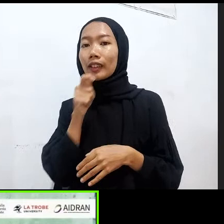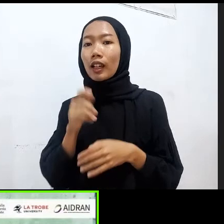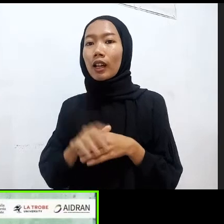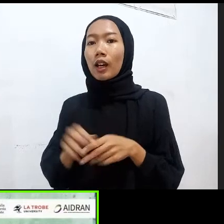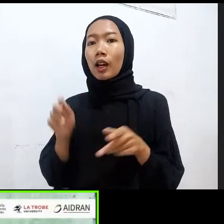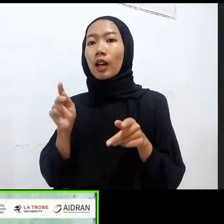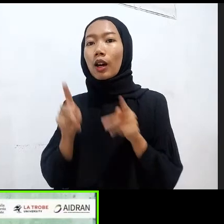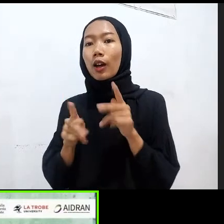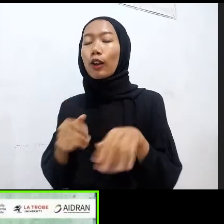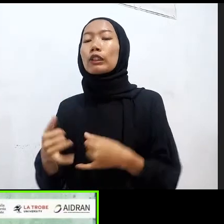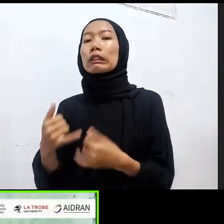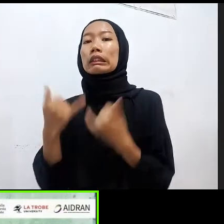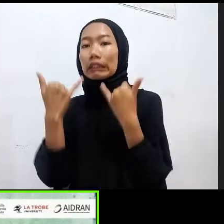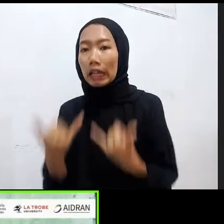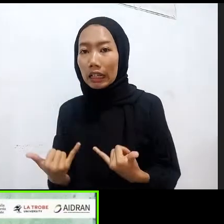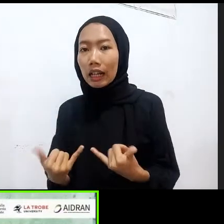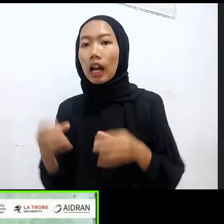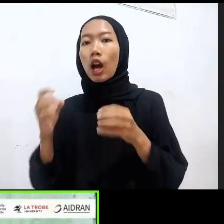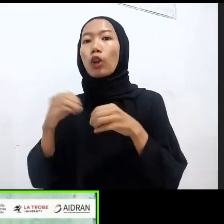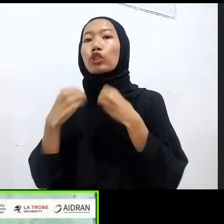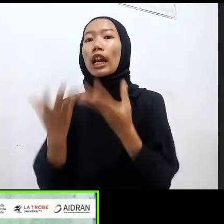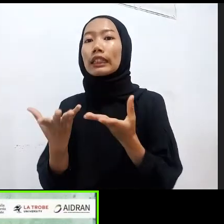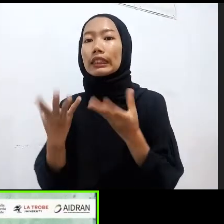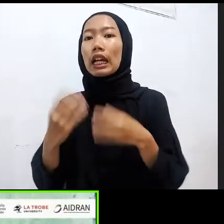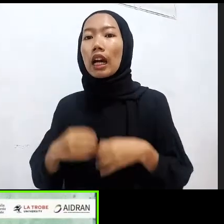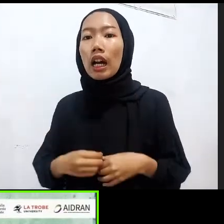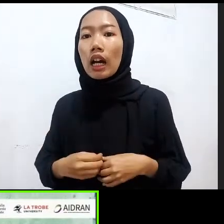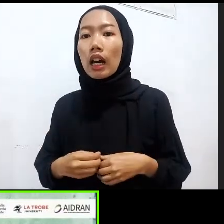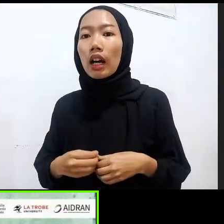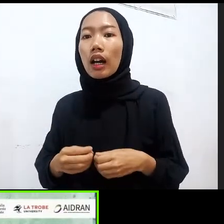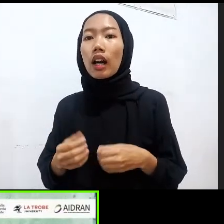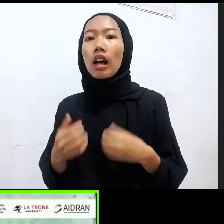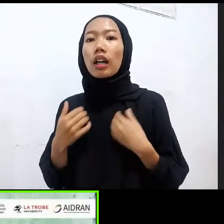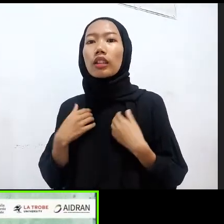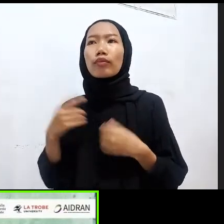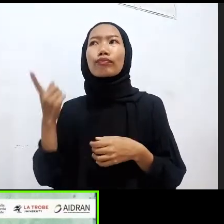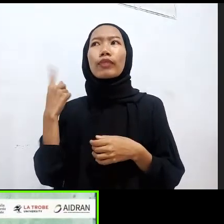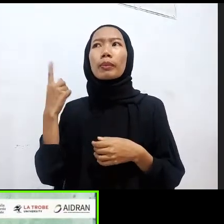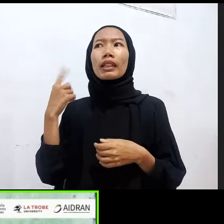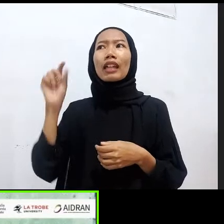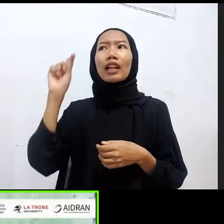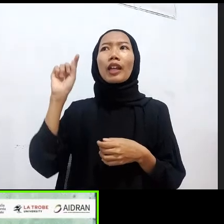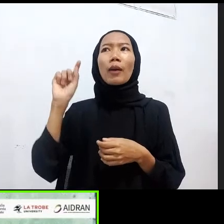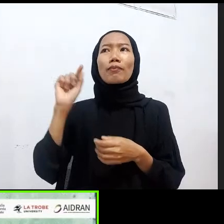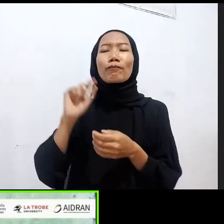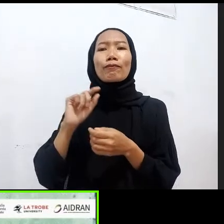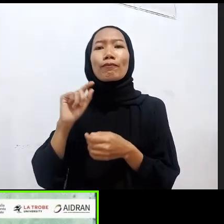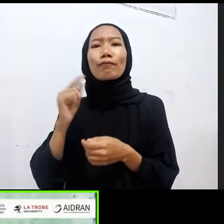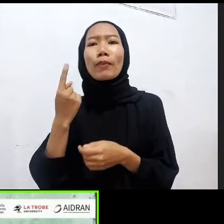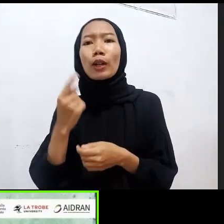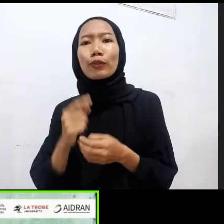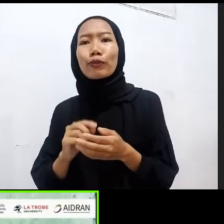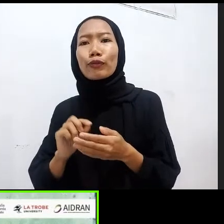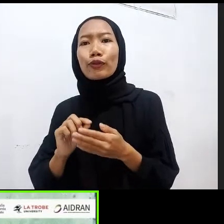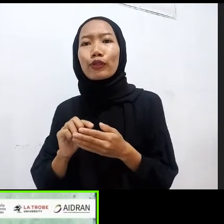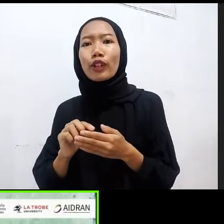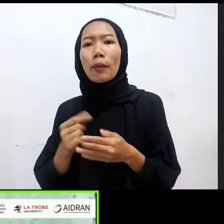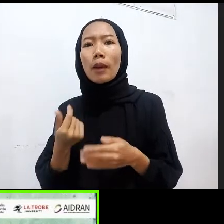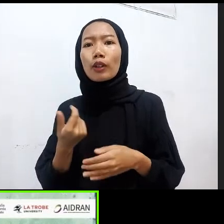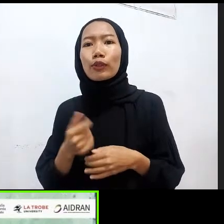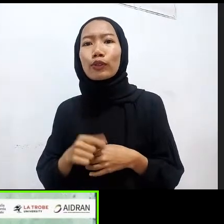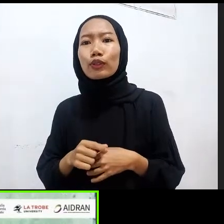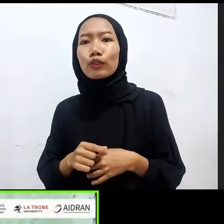a new government, yeah? So how do you expect a change